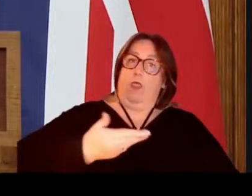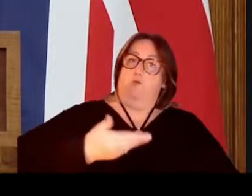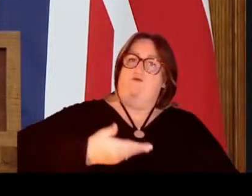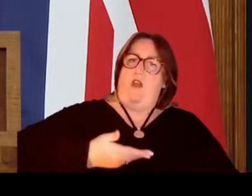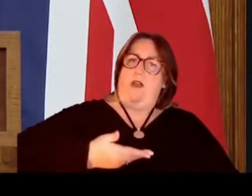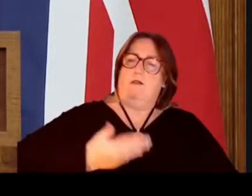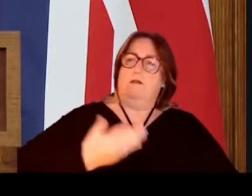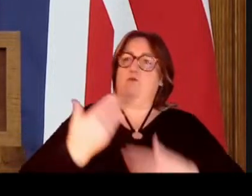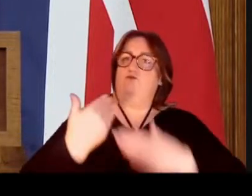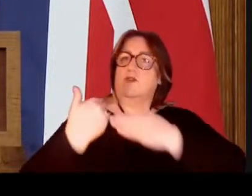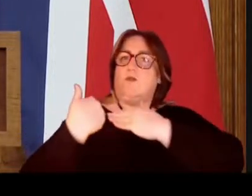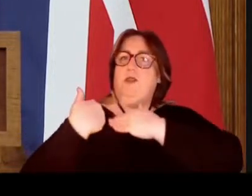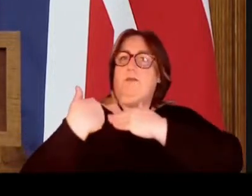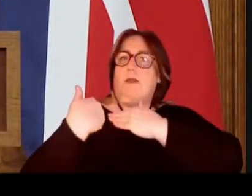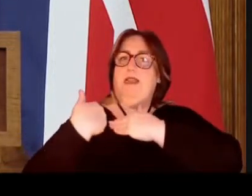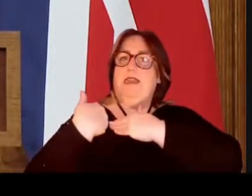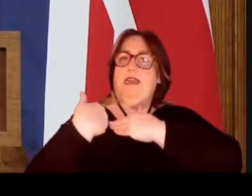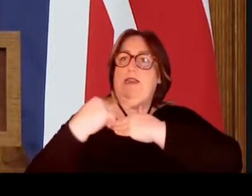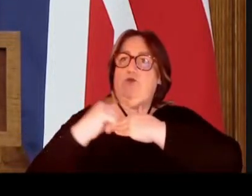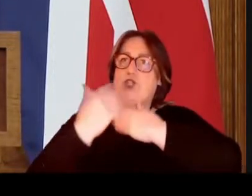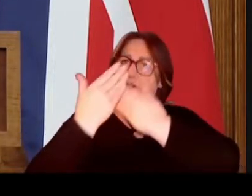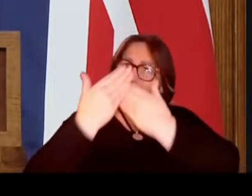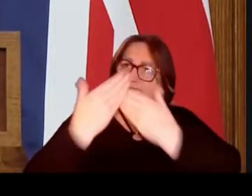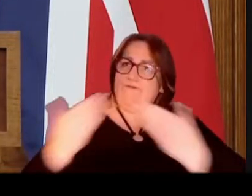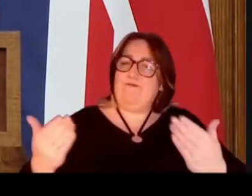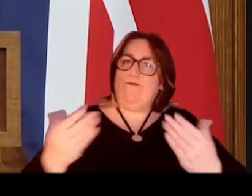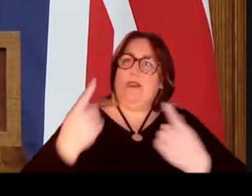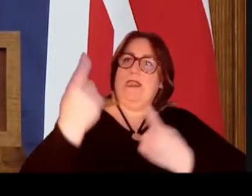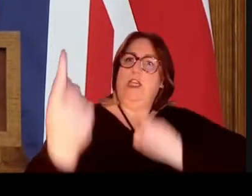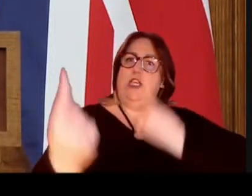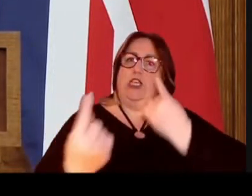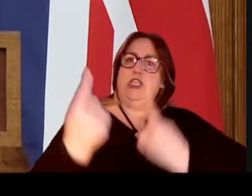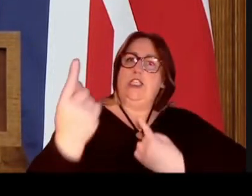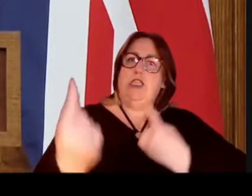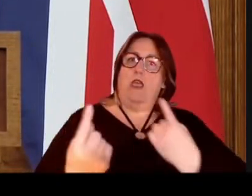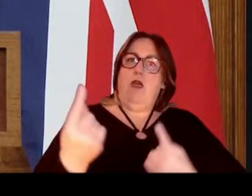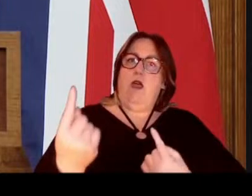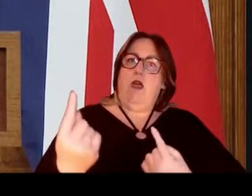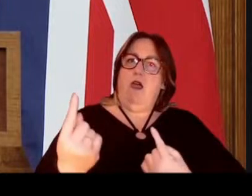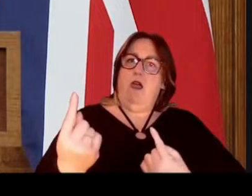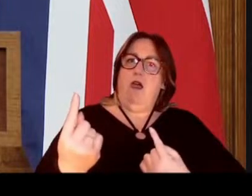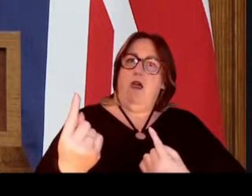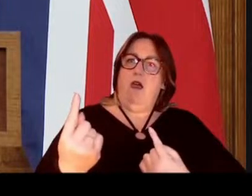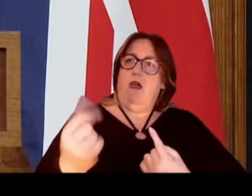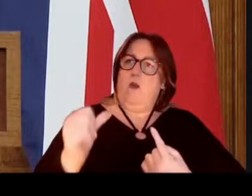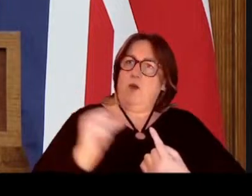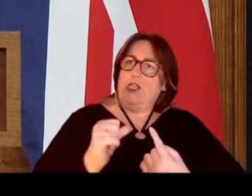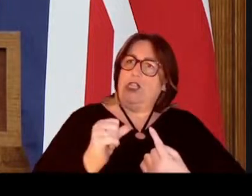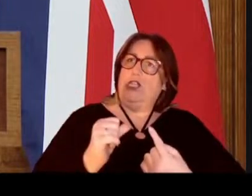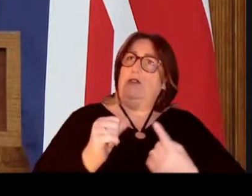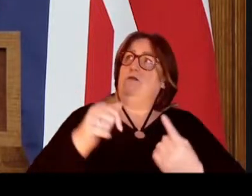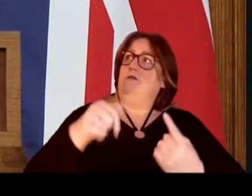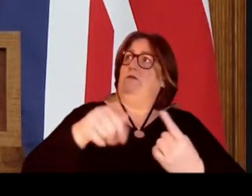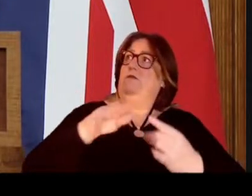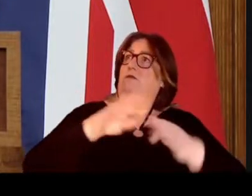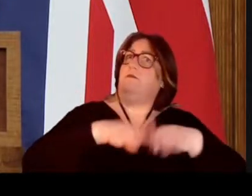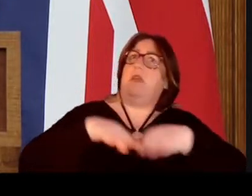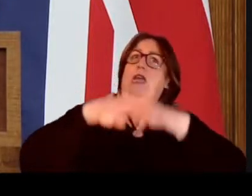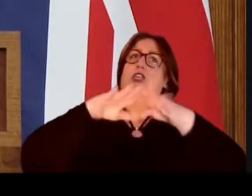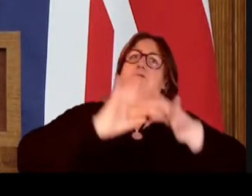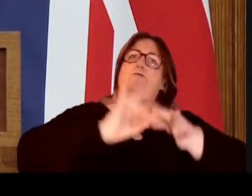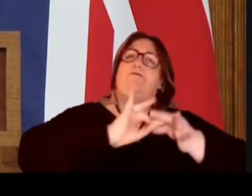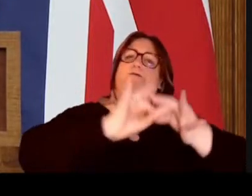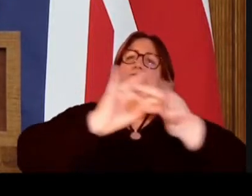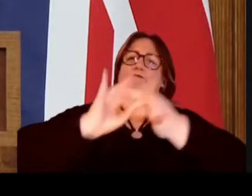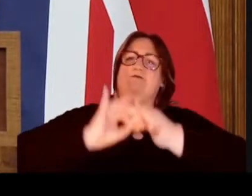another, the set of unwritten rules that hold a nation together, have in recent years